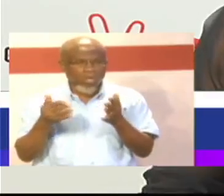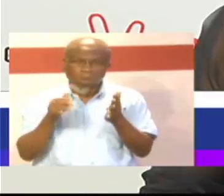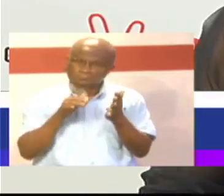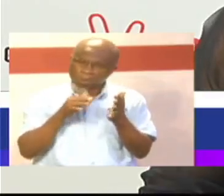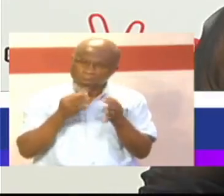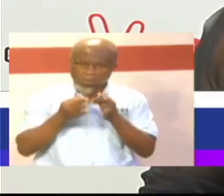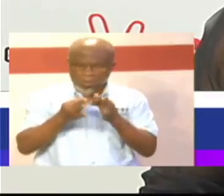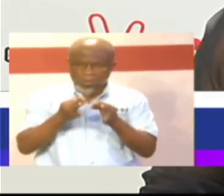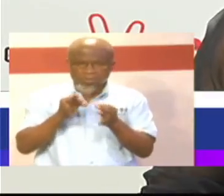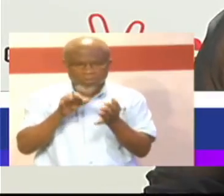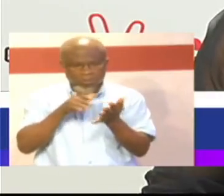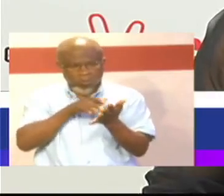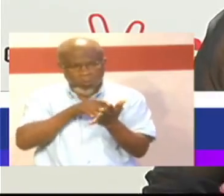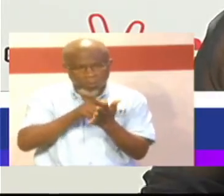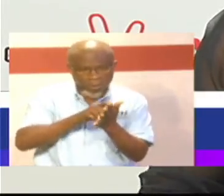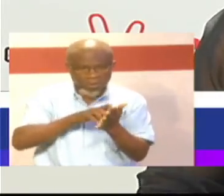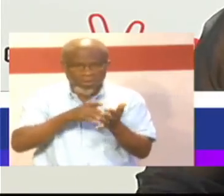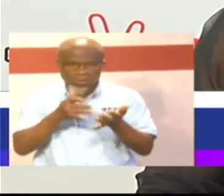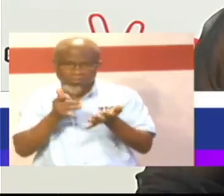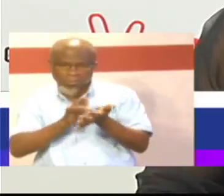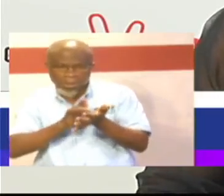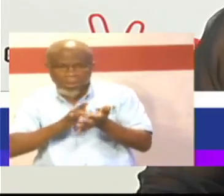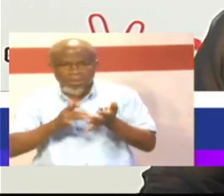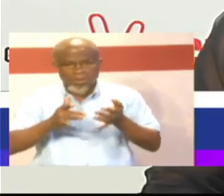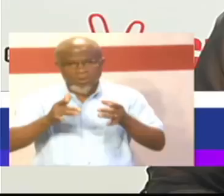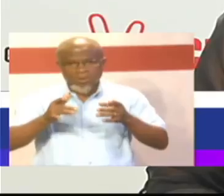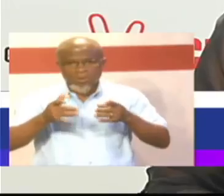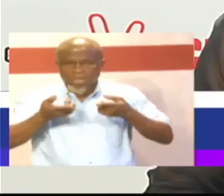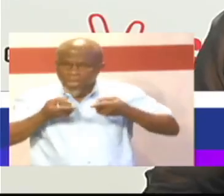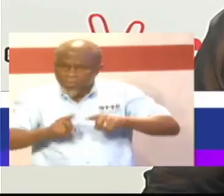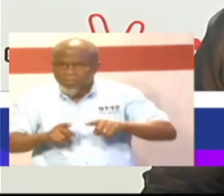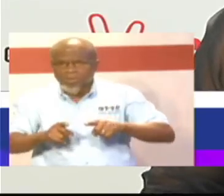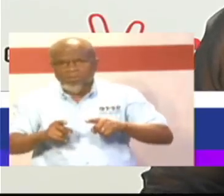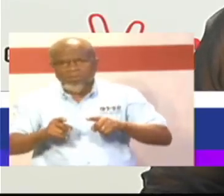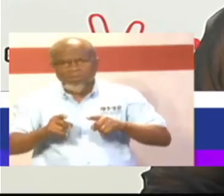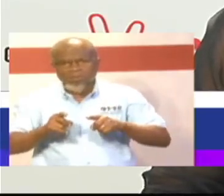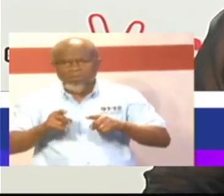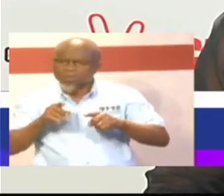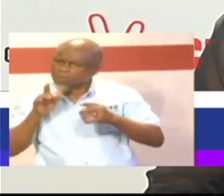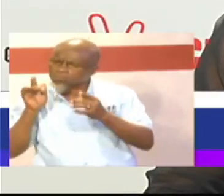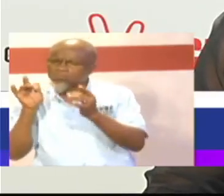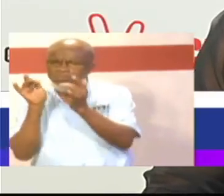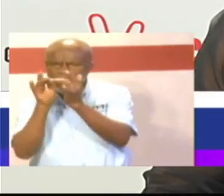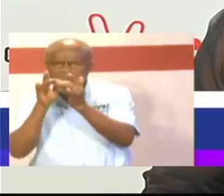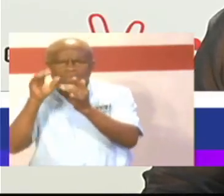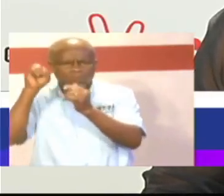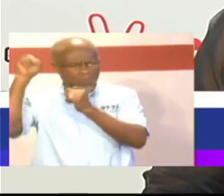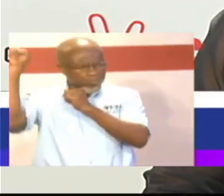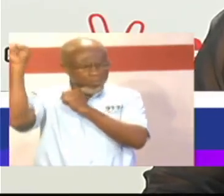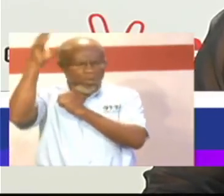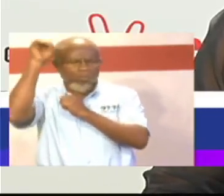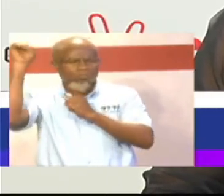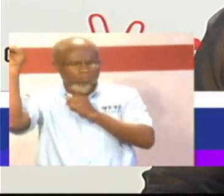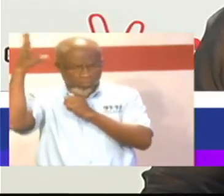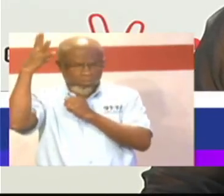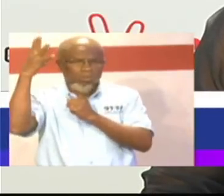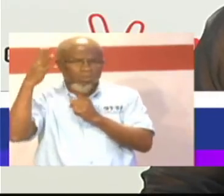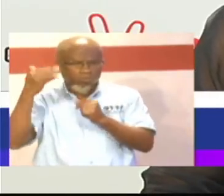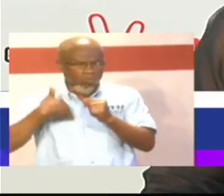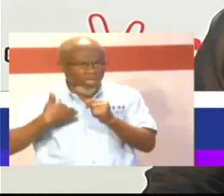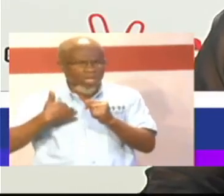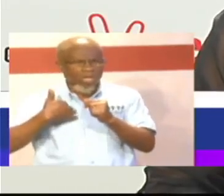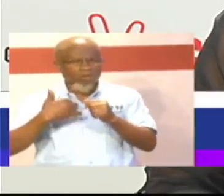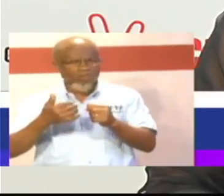a worsening of their clinical condition. We have a primary healthcare team that is on call 24 hours, 7 days a